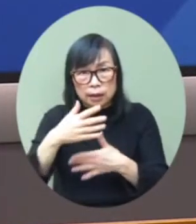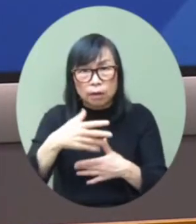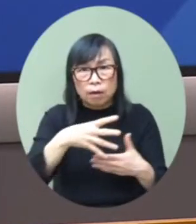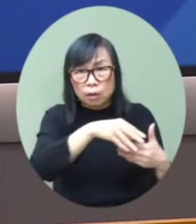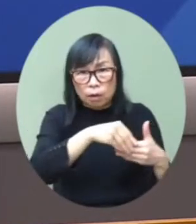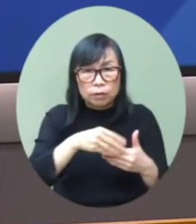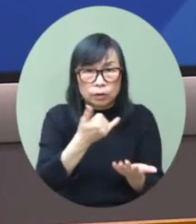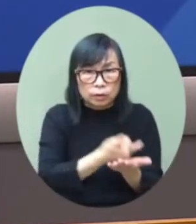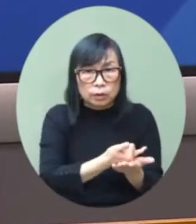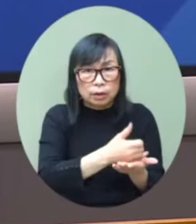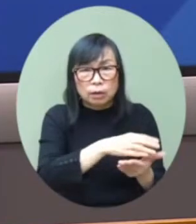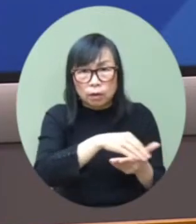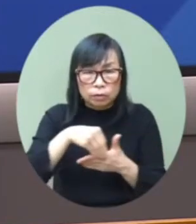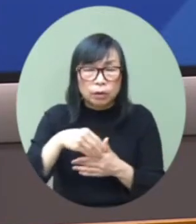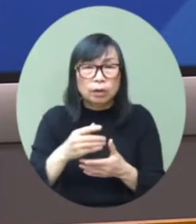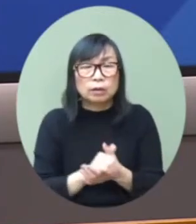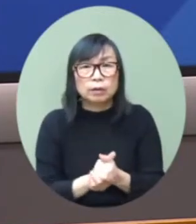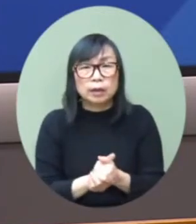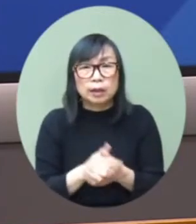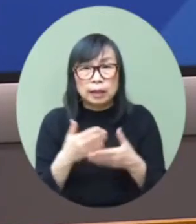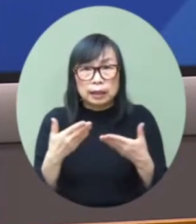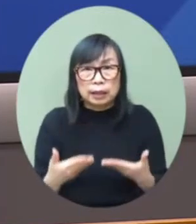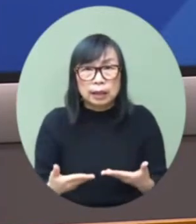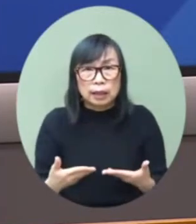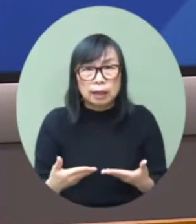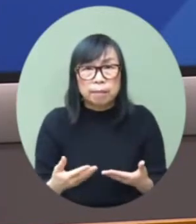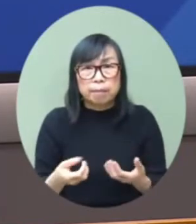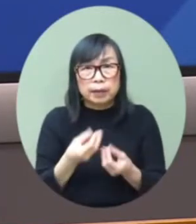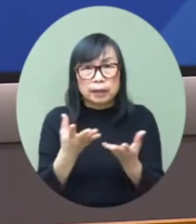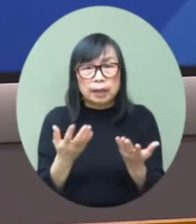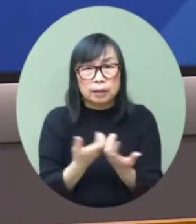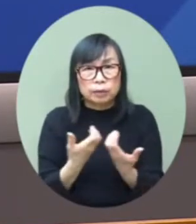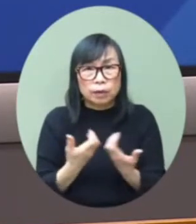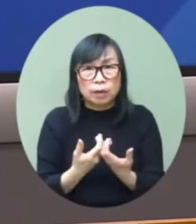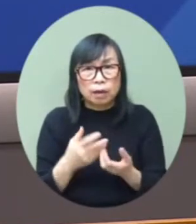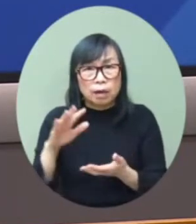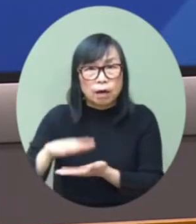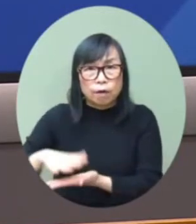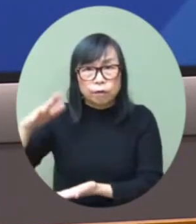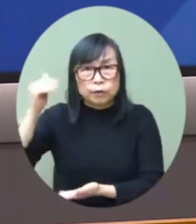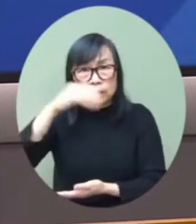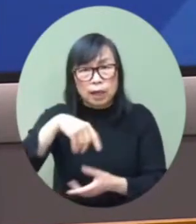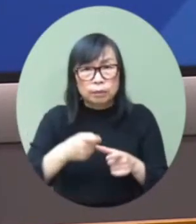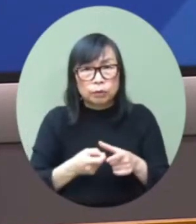And they can start claiming their body the next day or the day